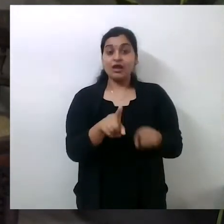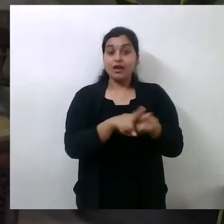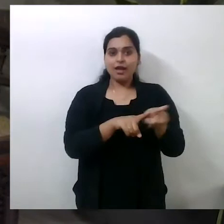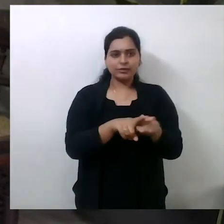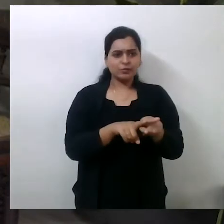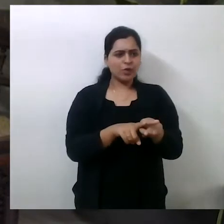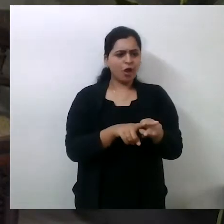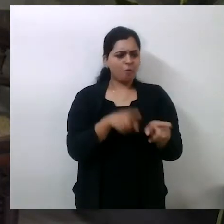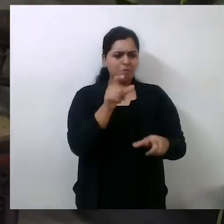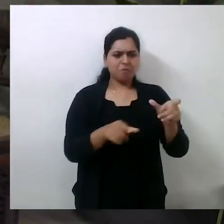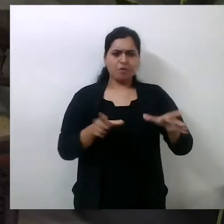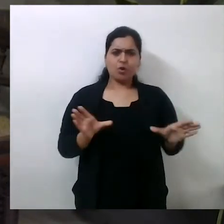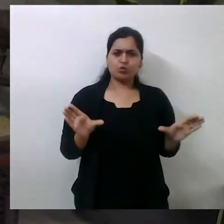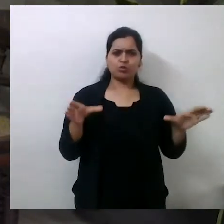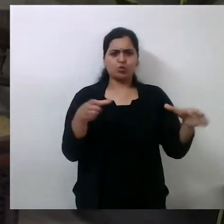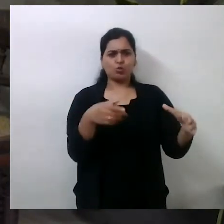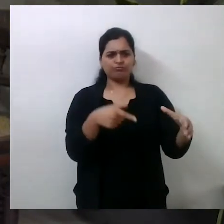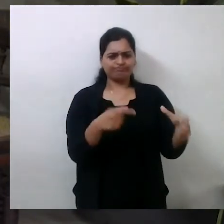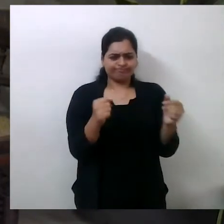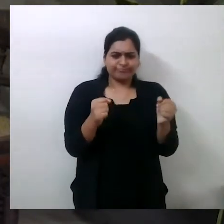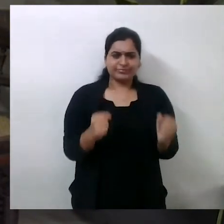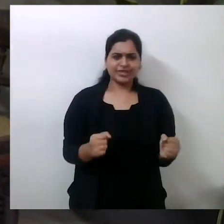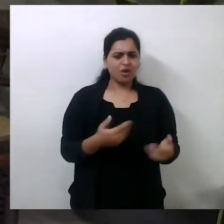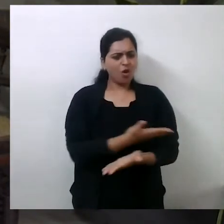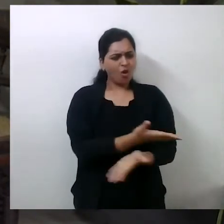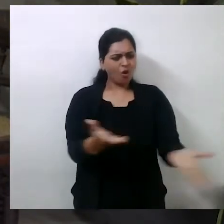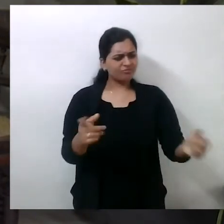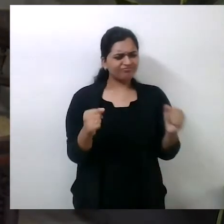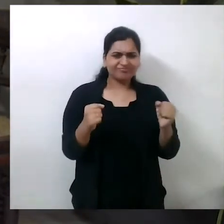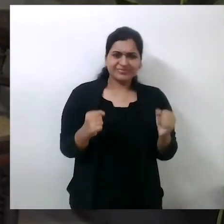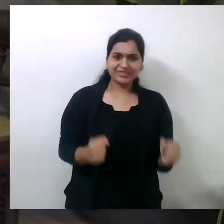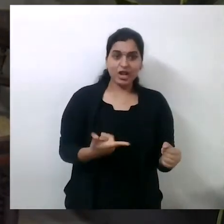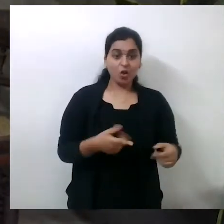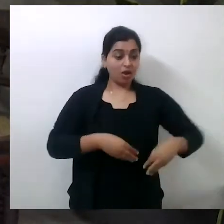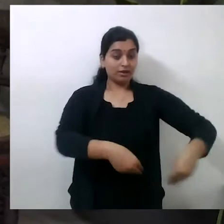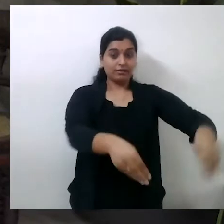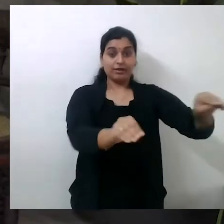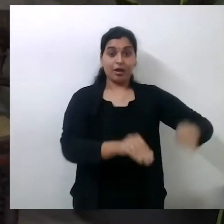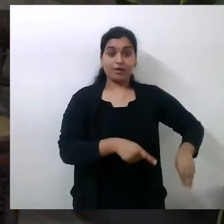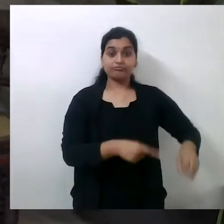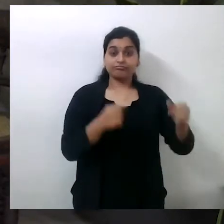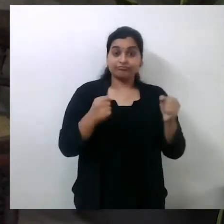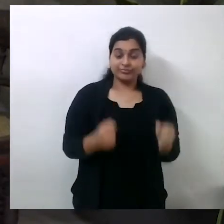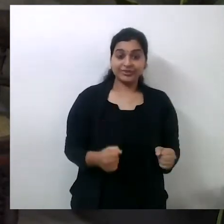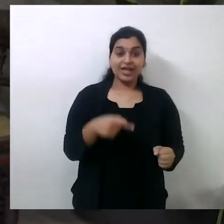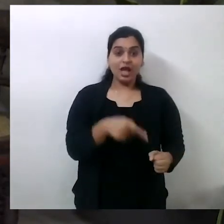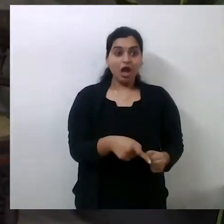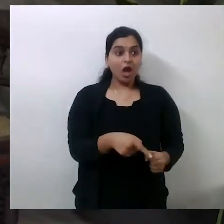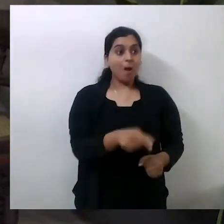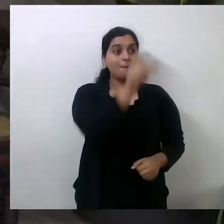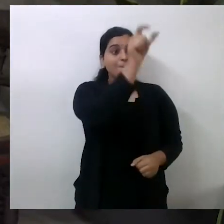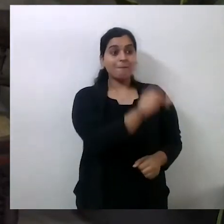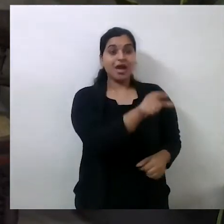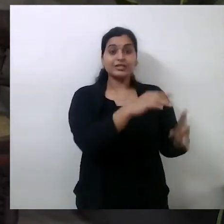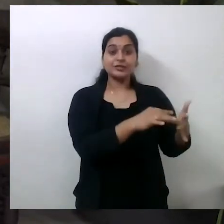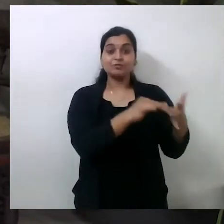reinforcement. So if you were sitting with a group of people, which mostly everybody sat on the floor or a carpet or a qaleen, then you